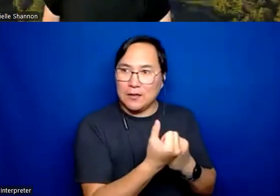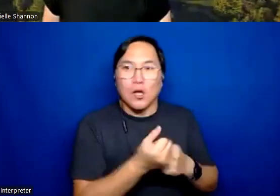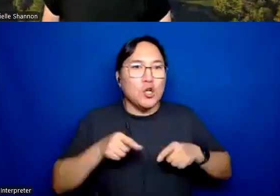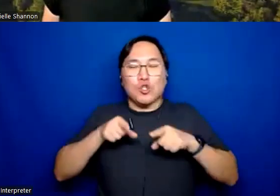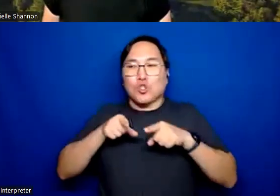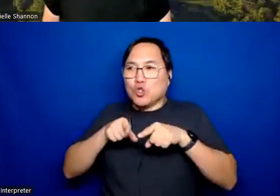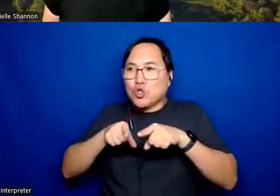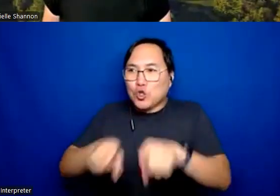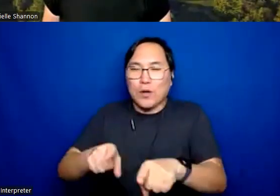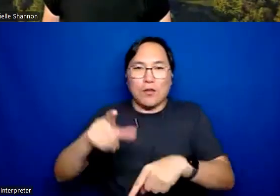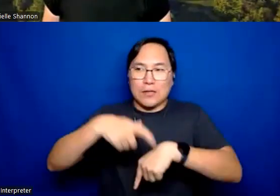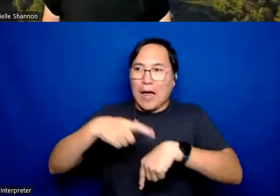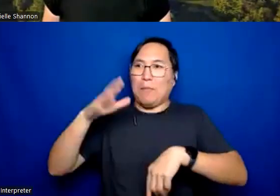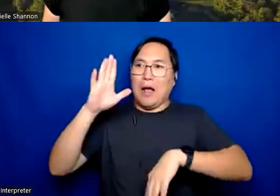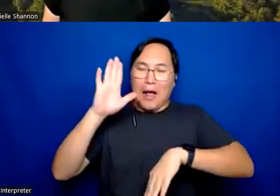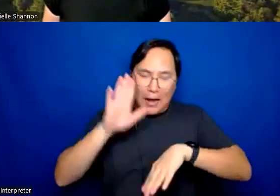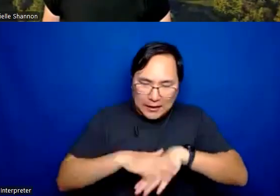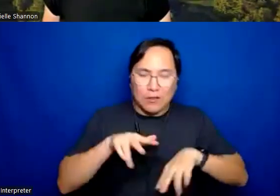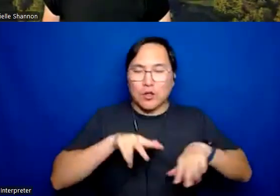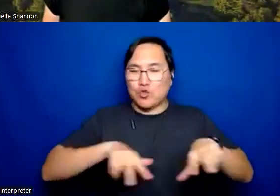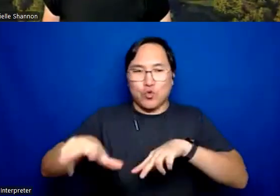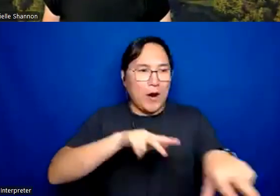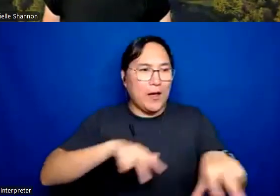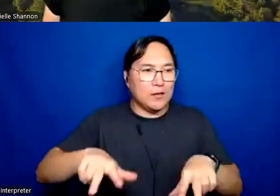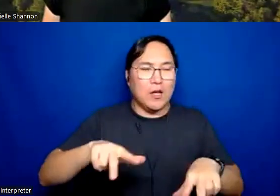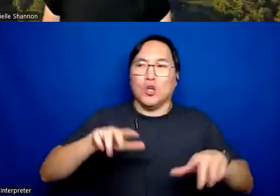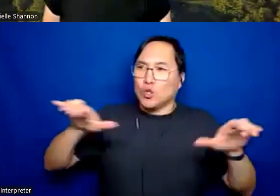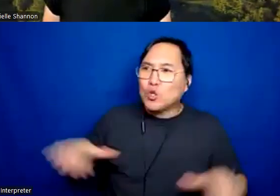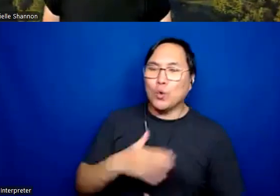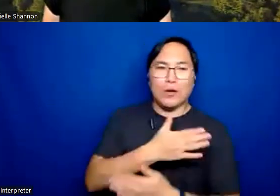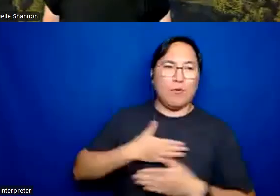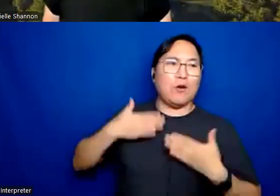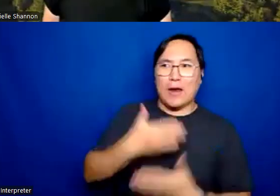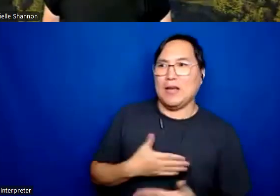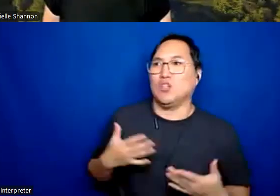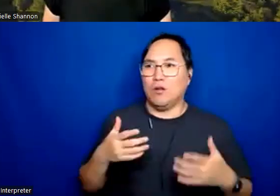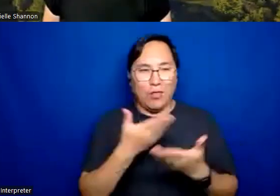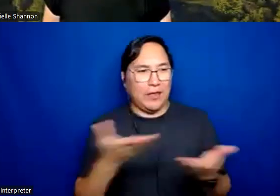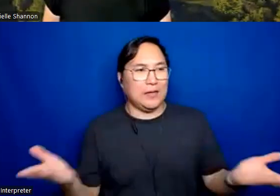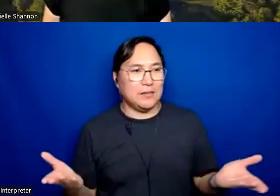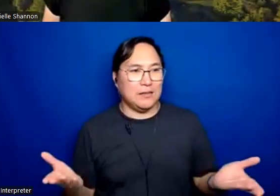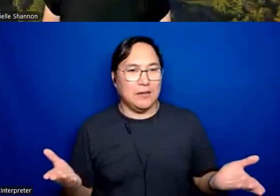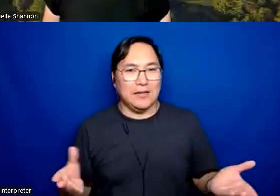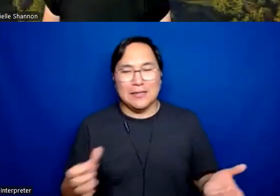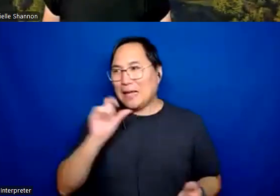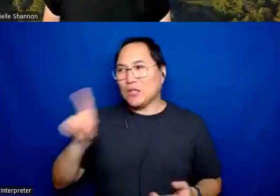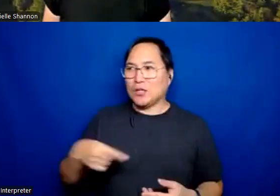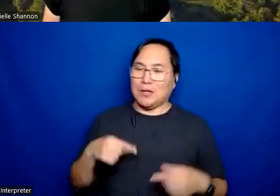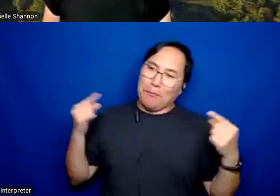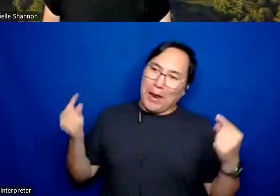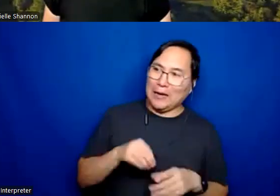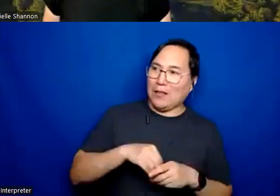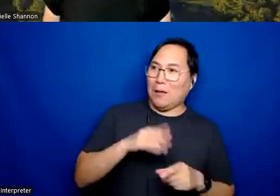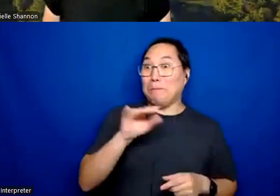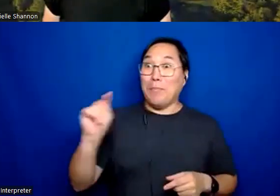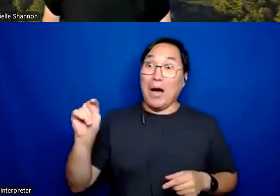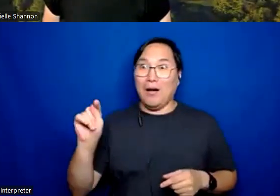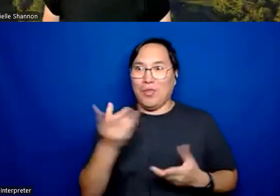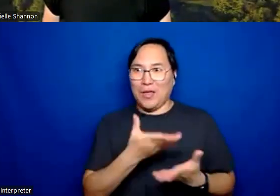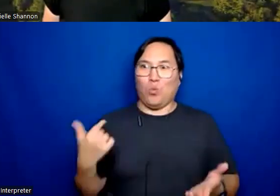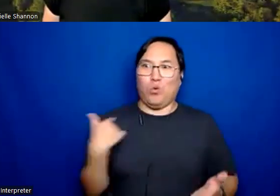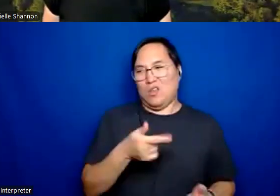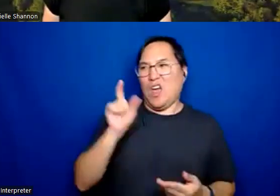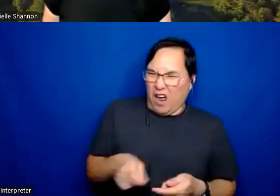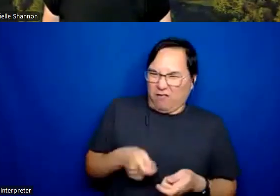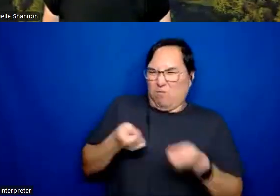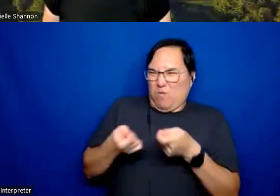doing these recreational activities. So it's not just something that's like a pain in the butt that we need to manage and mitigate. It can also be something that